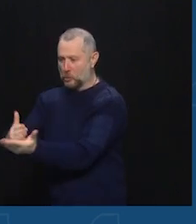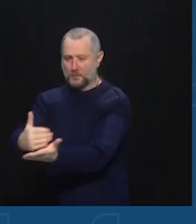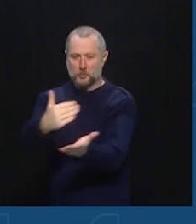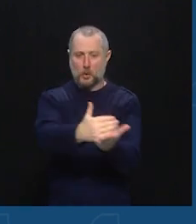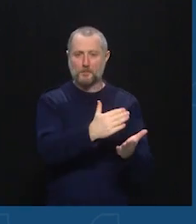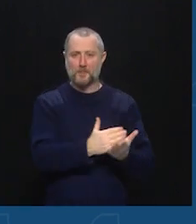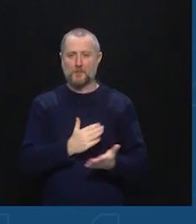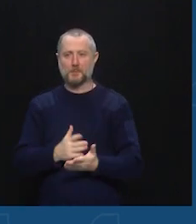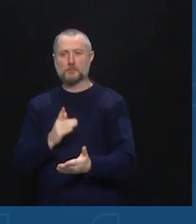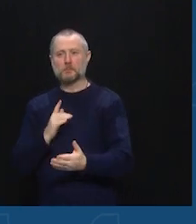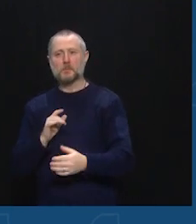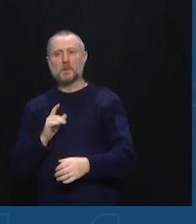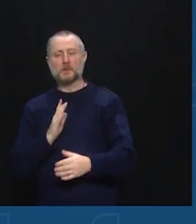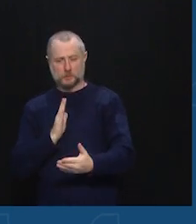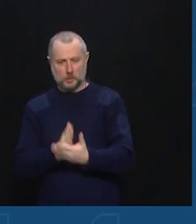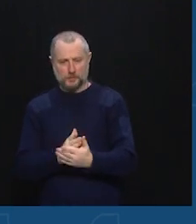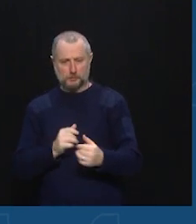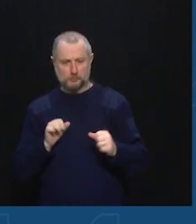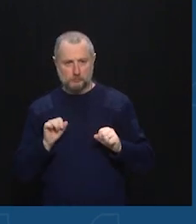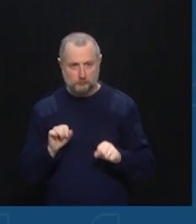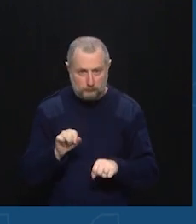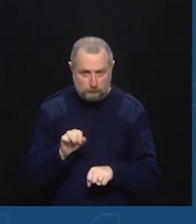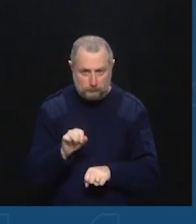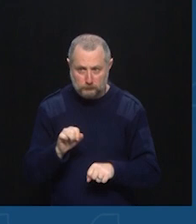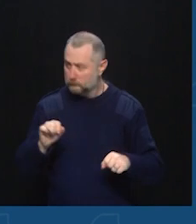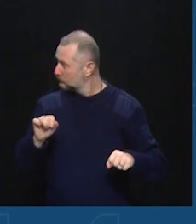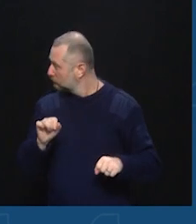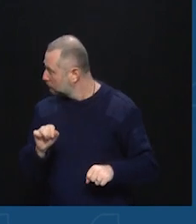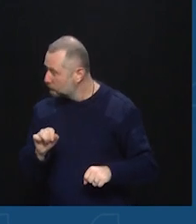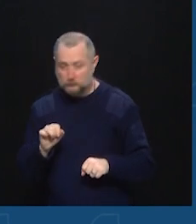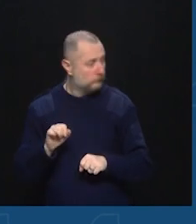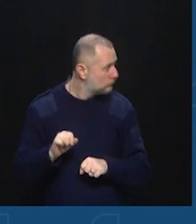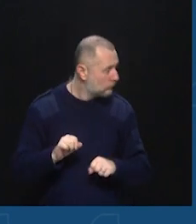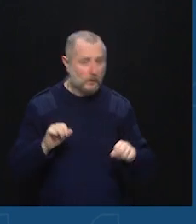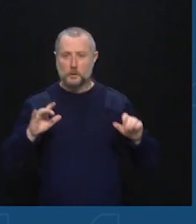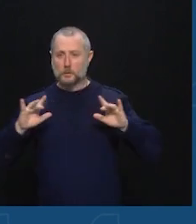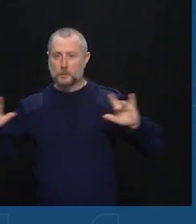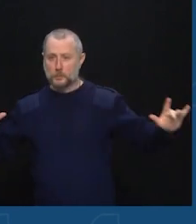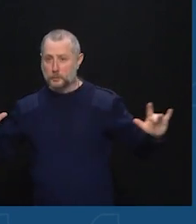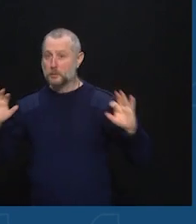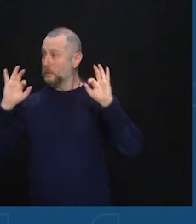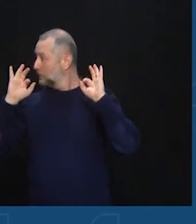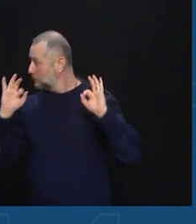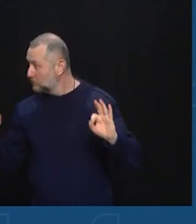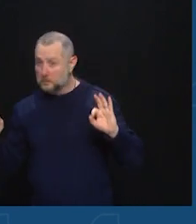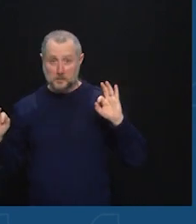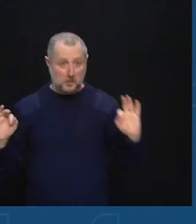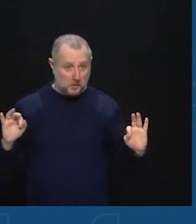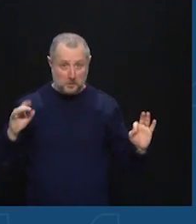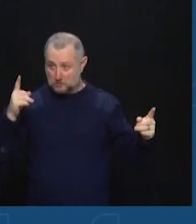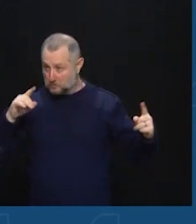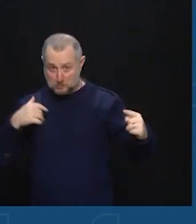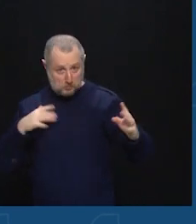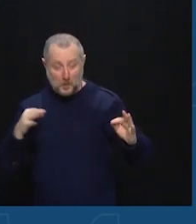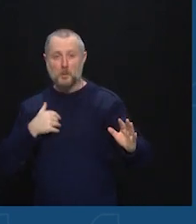okay? And be cognizant that the person to your right and so on around the circle gets